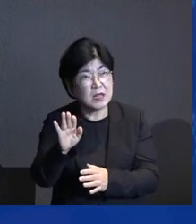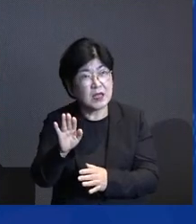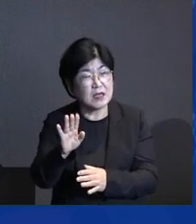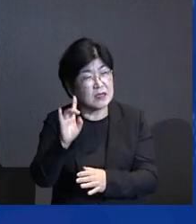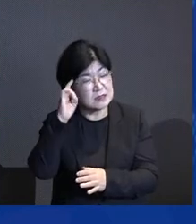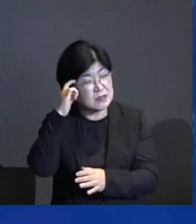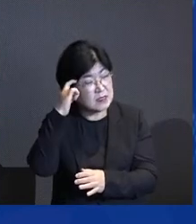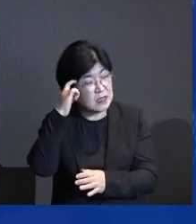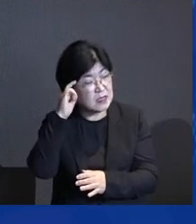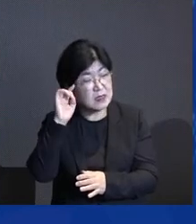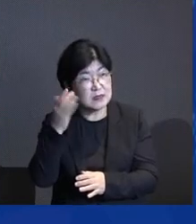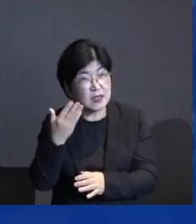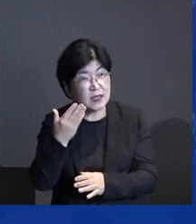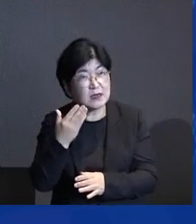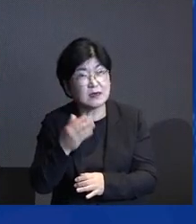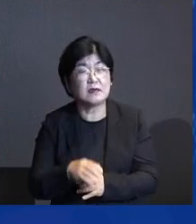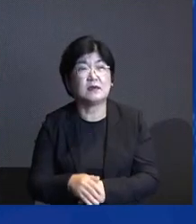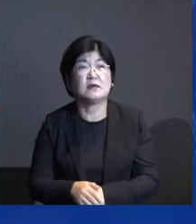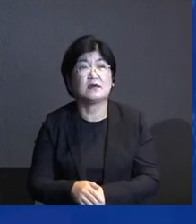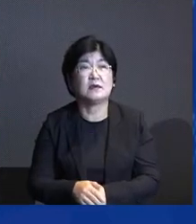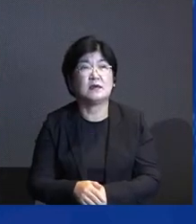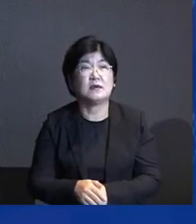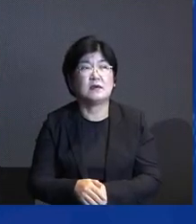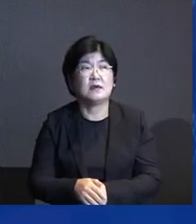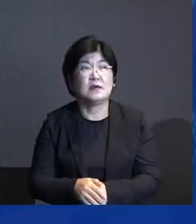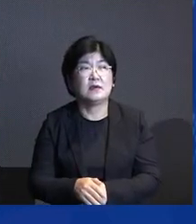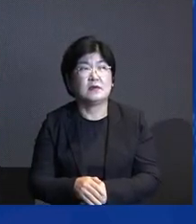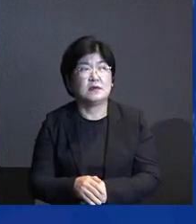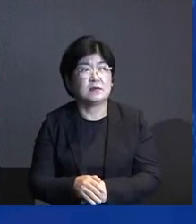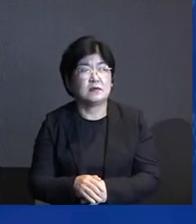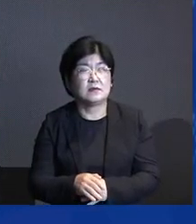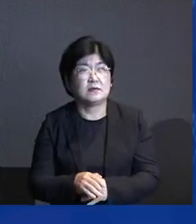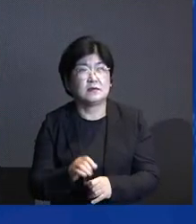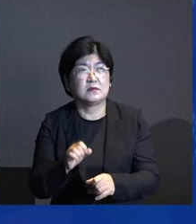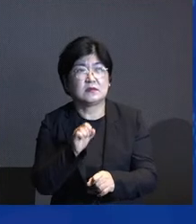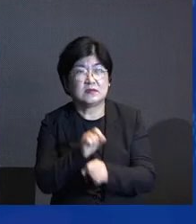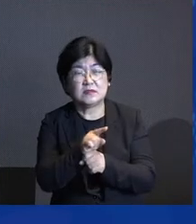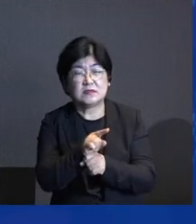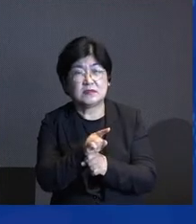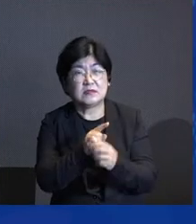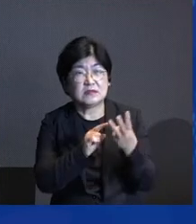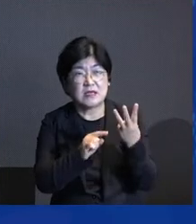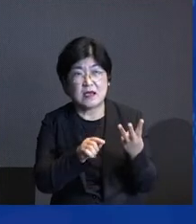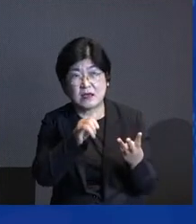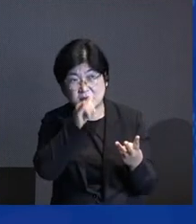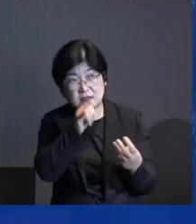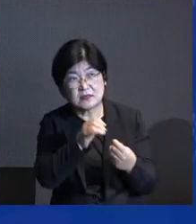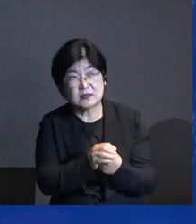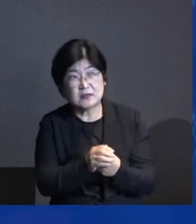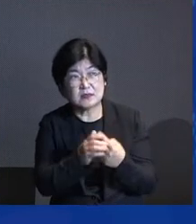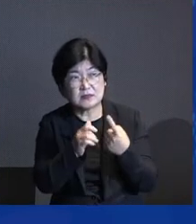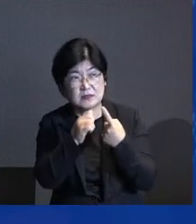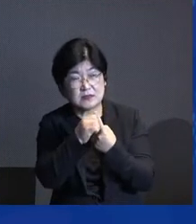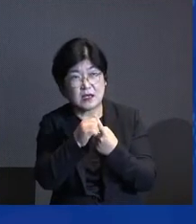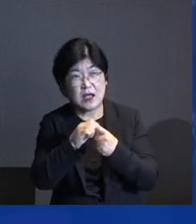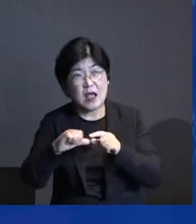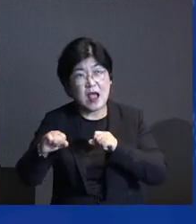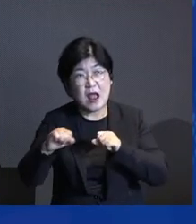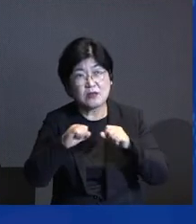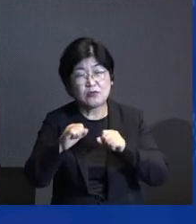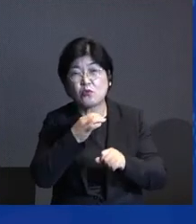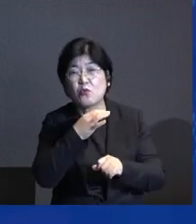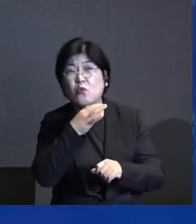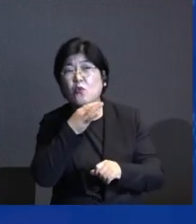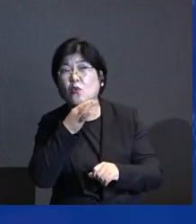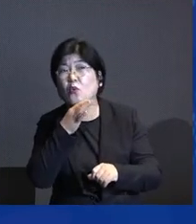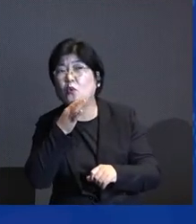of number one, promote the concept of active aging. Number two, using family